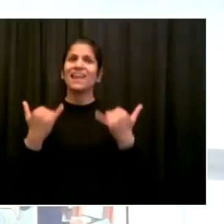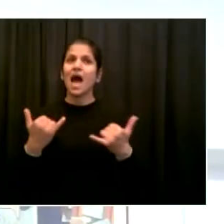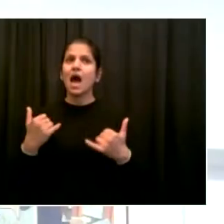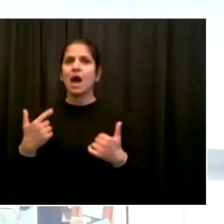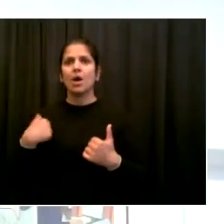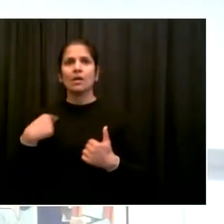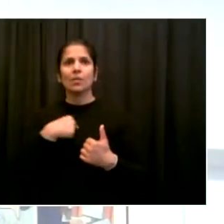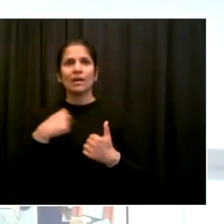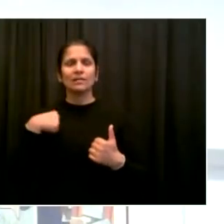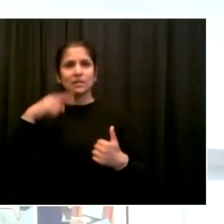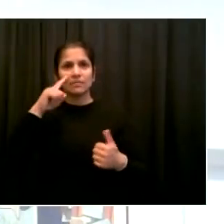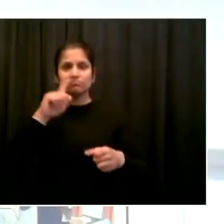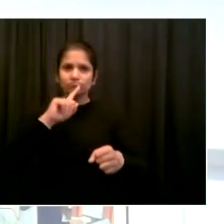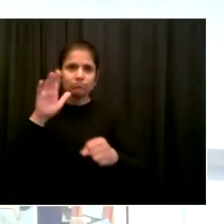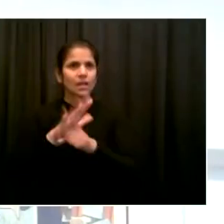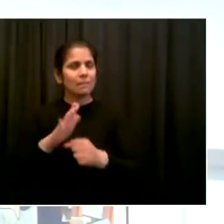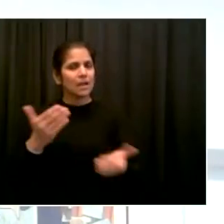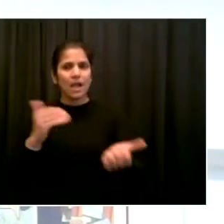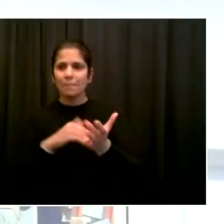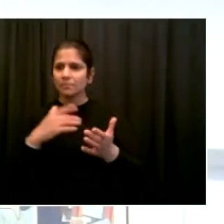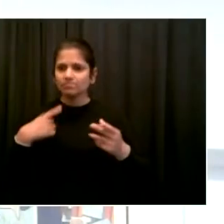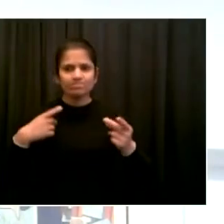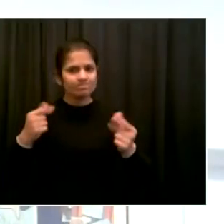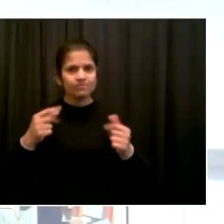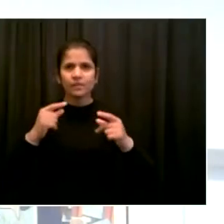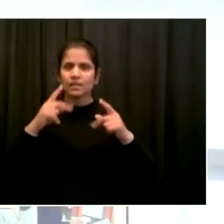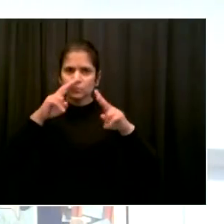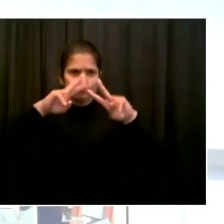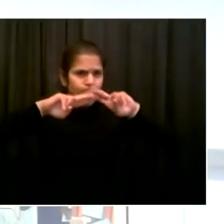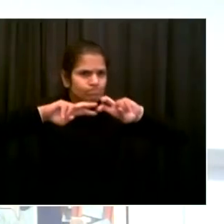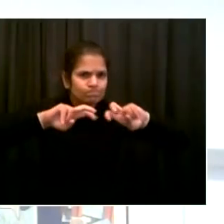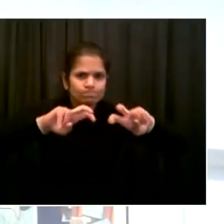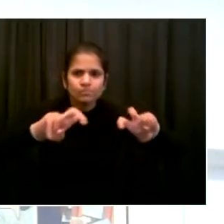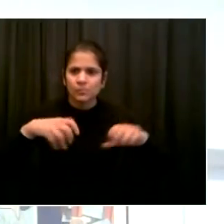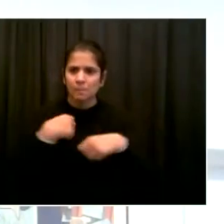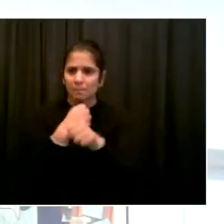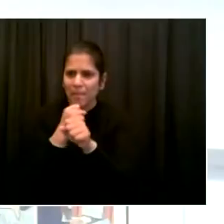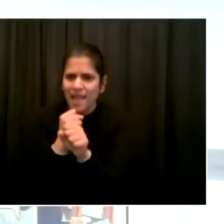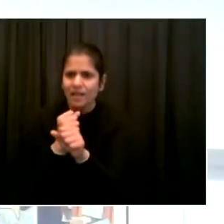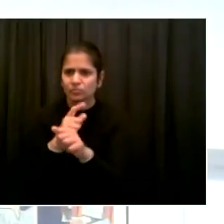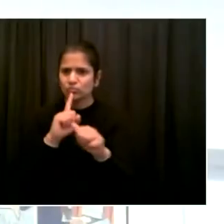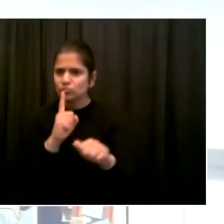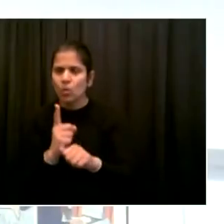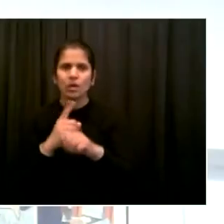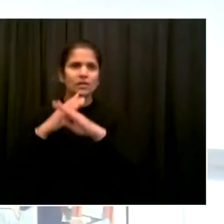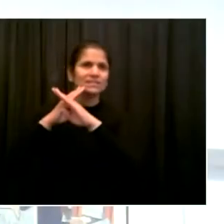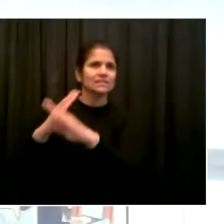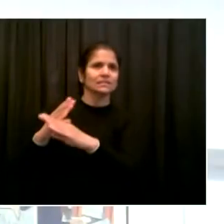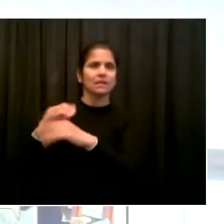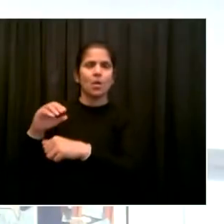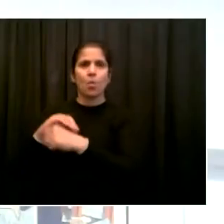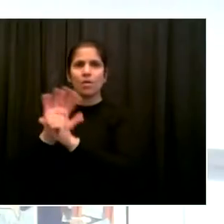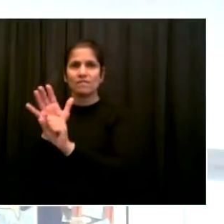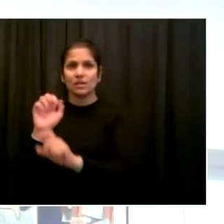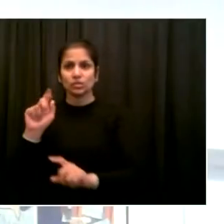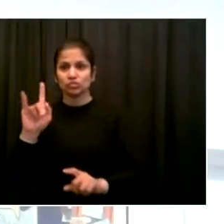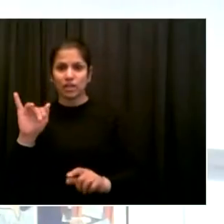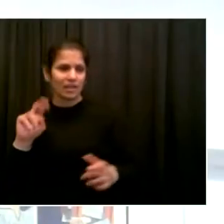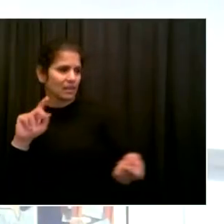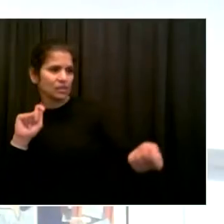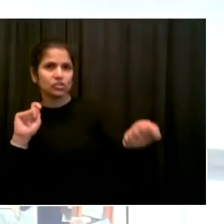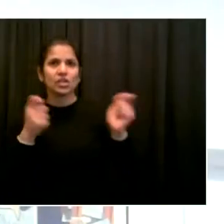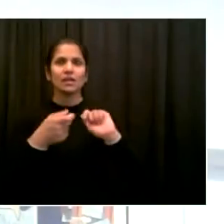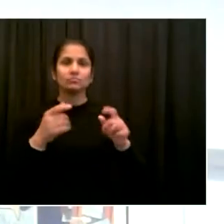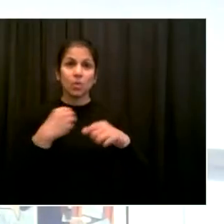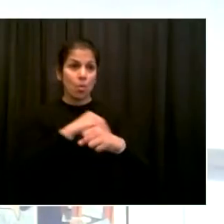and redoubling our efforts when the idea that we could turn the corner on the pandemic is finally in our sight.